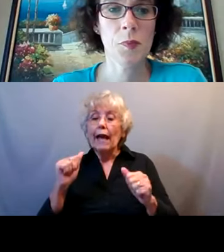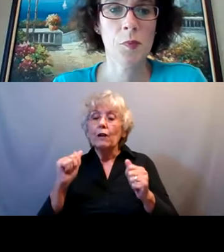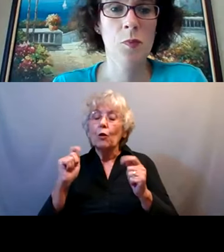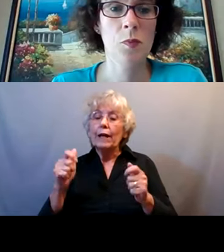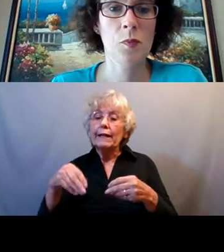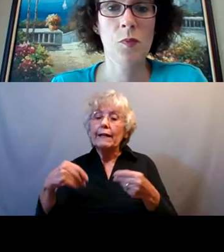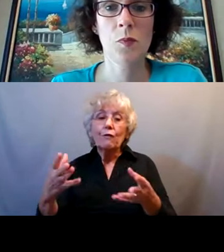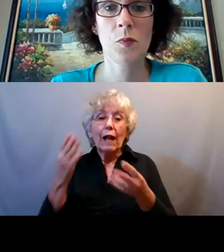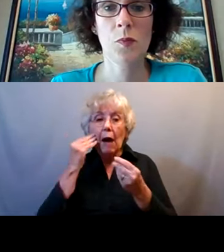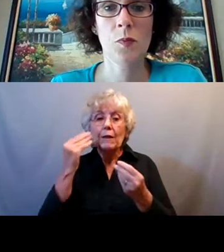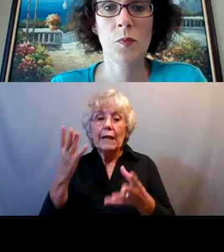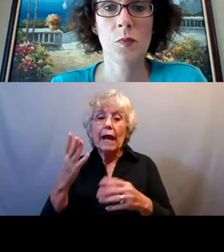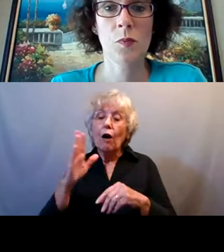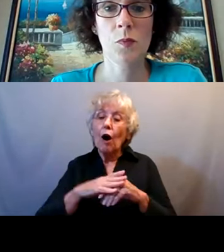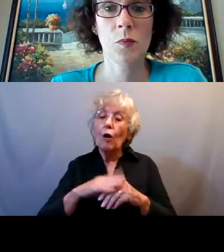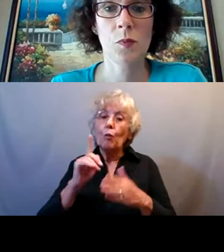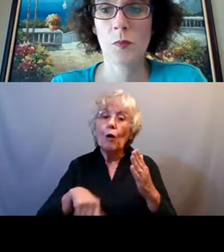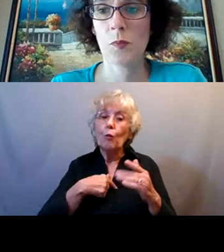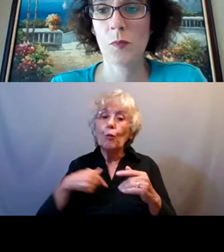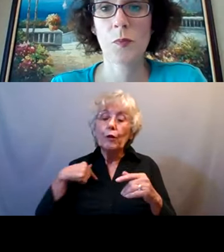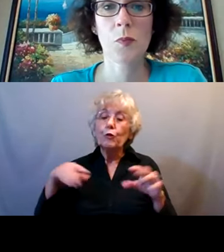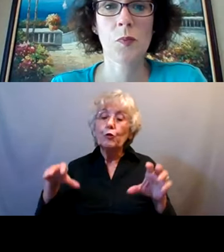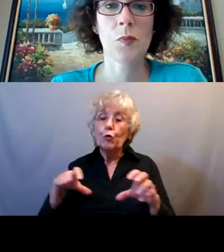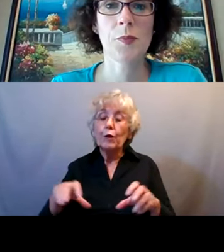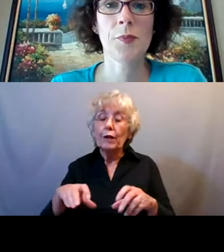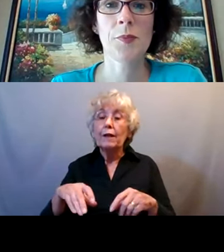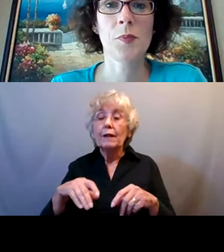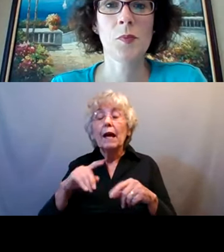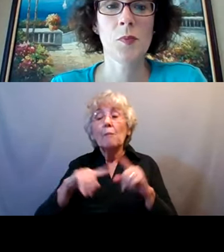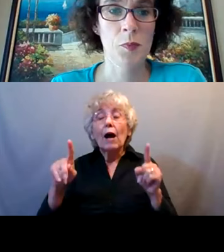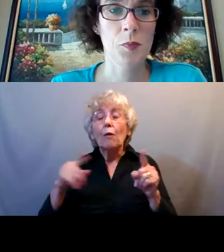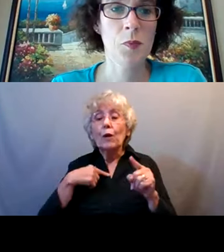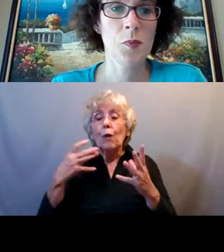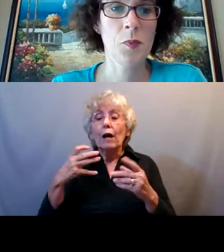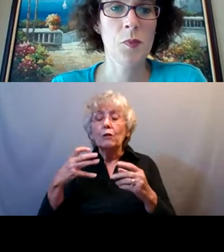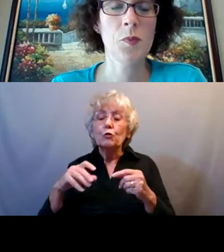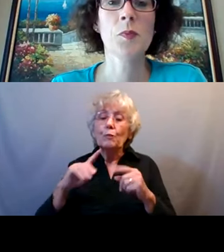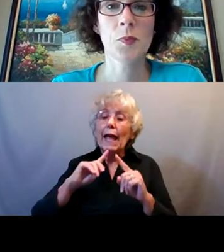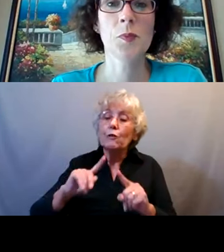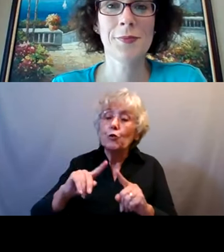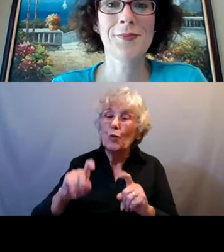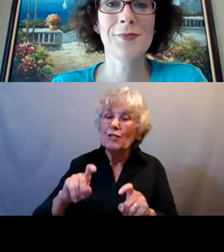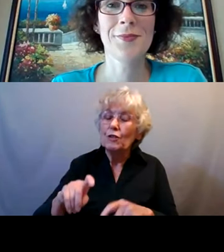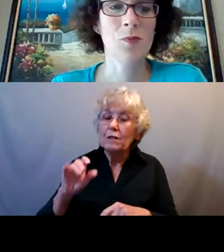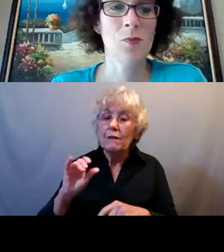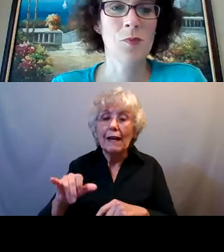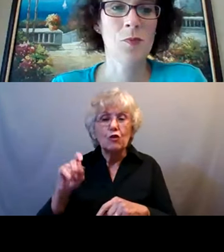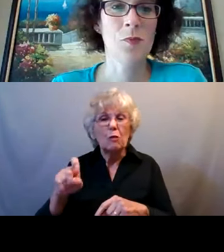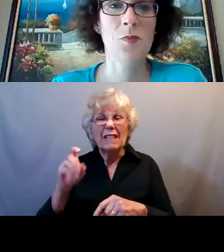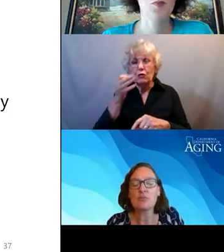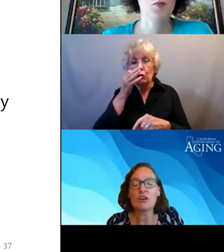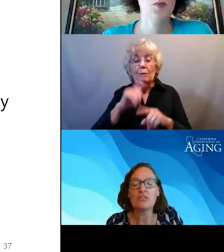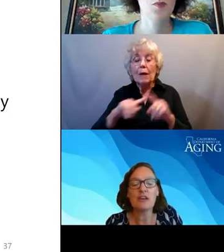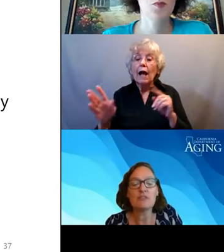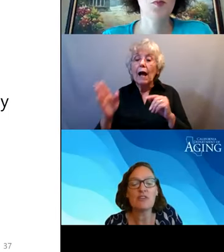on what we're doing so that we get to the questions, which are supposed to be very soon. But before we do that,